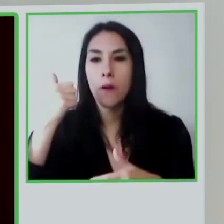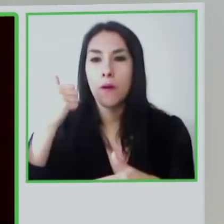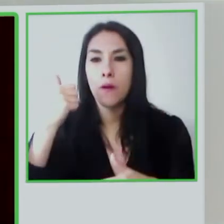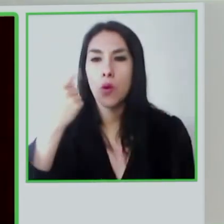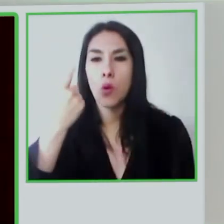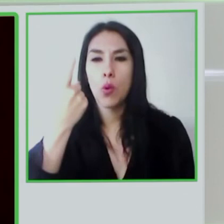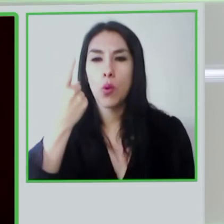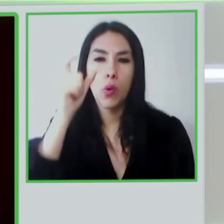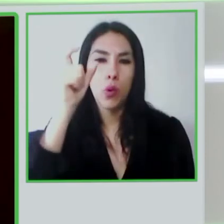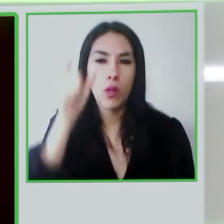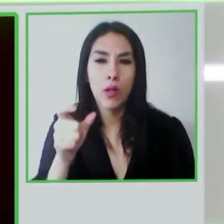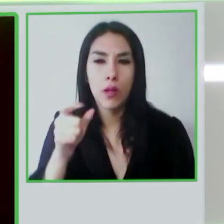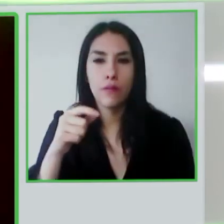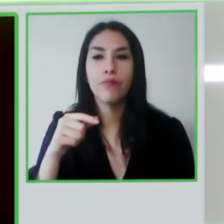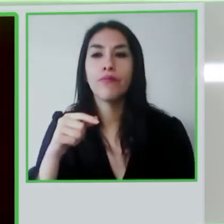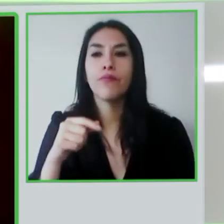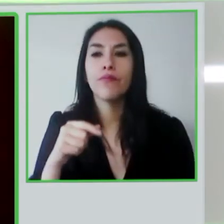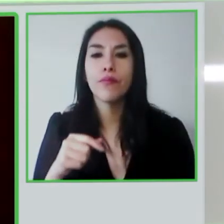is